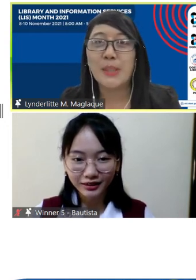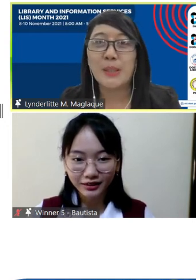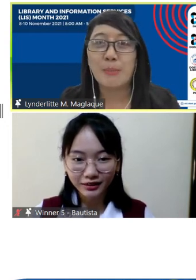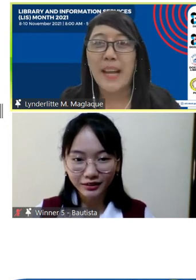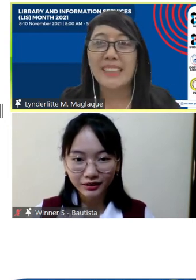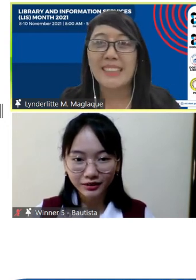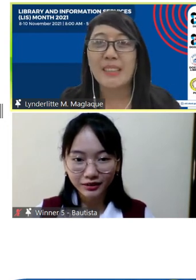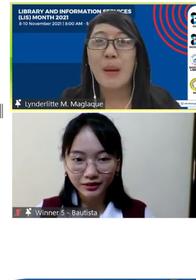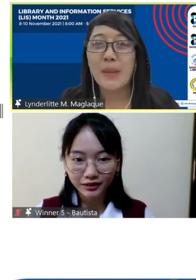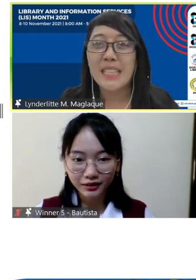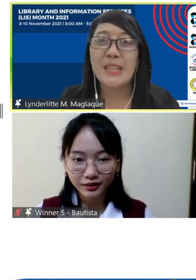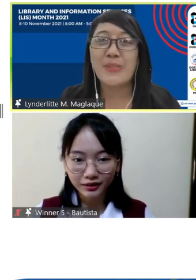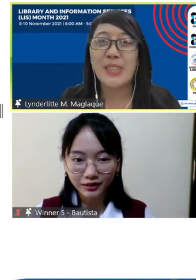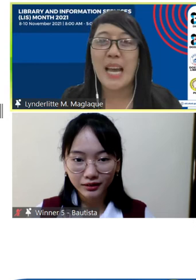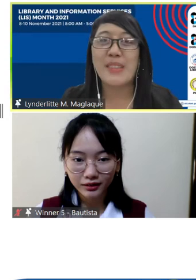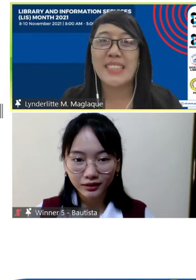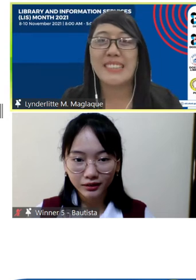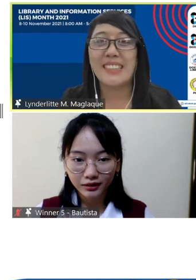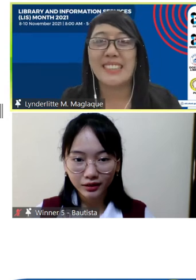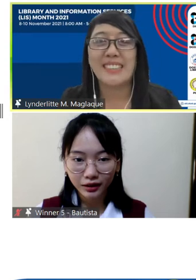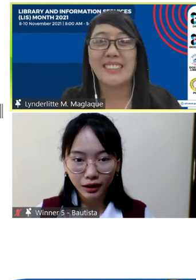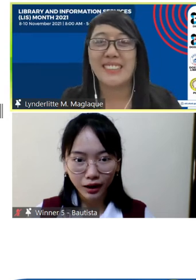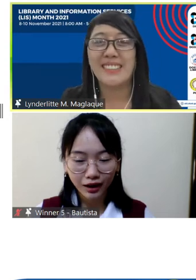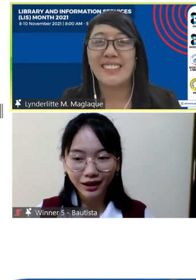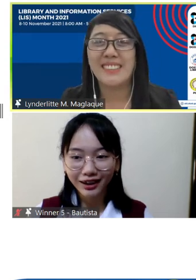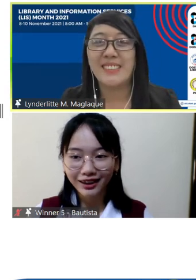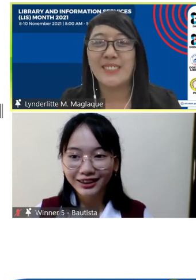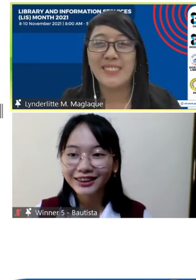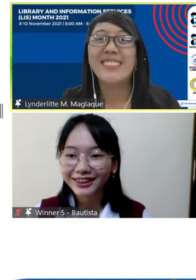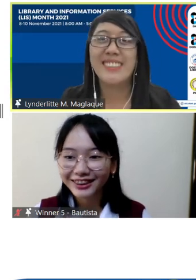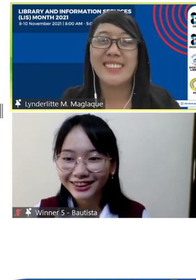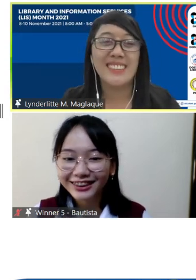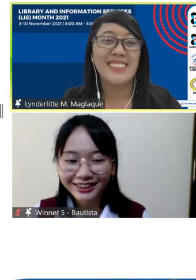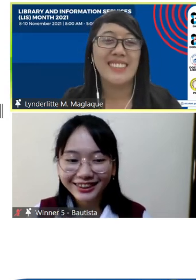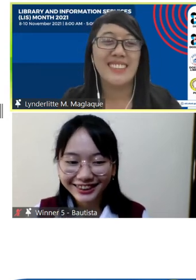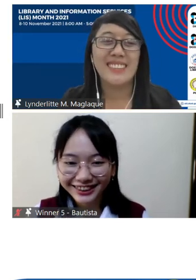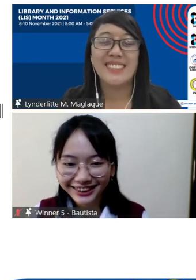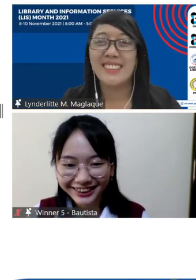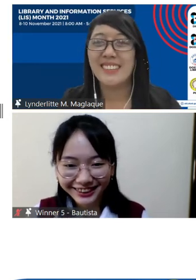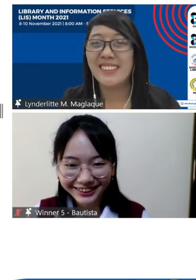wait for your prize. Papadeliver namin dyan sa inyo.